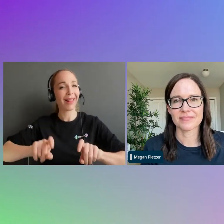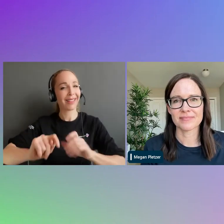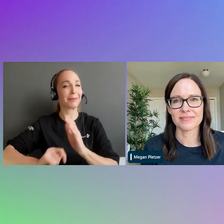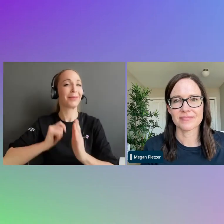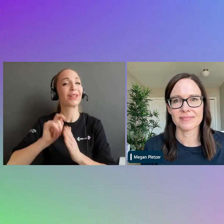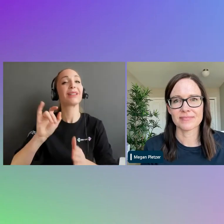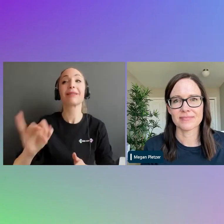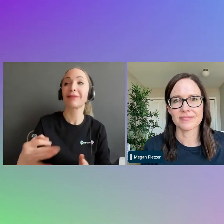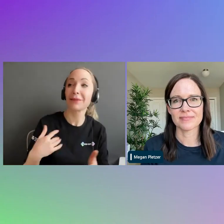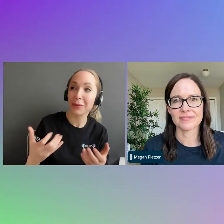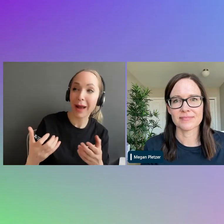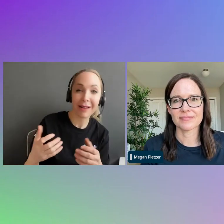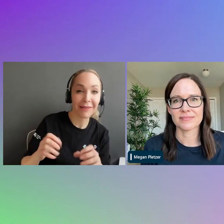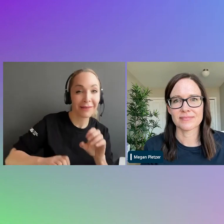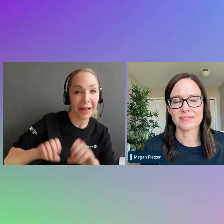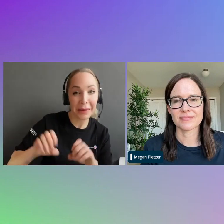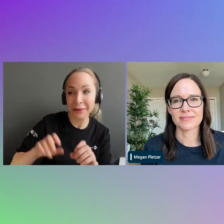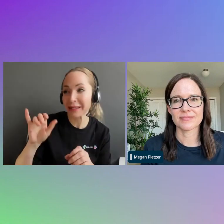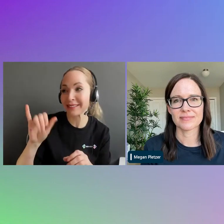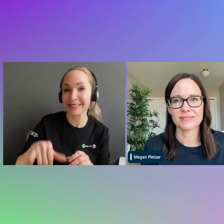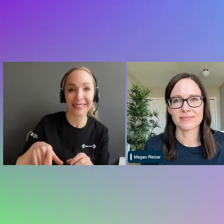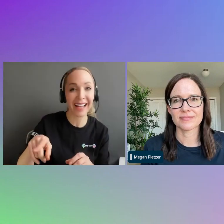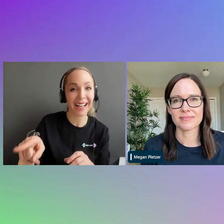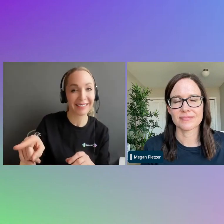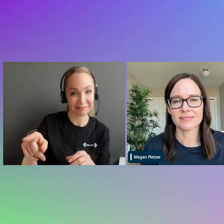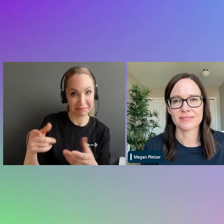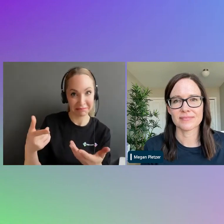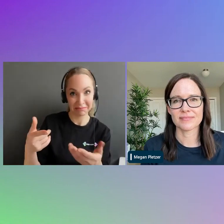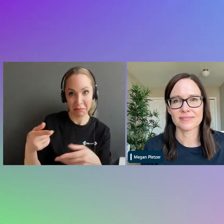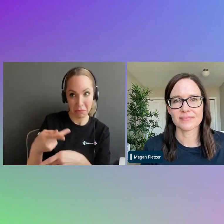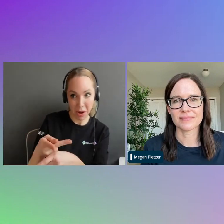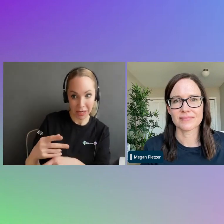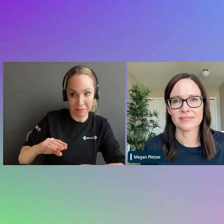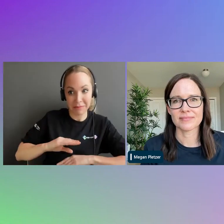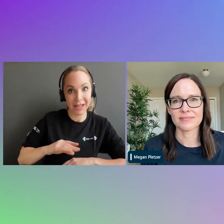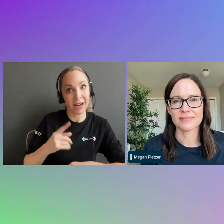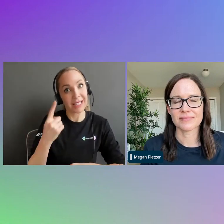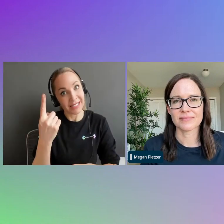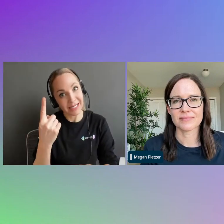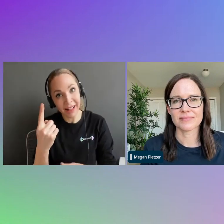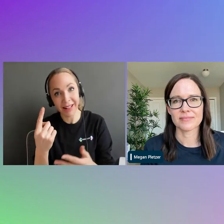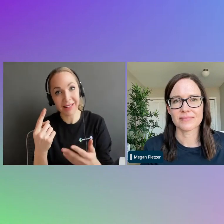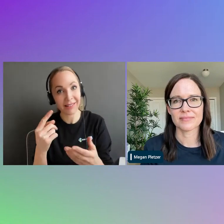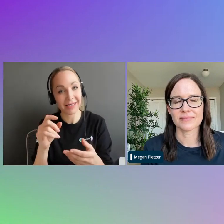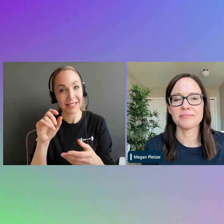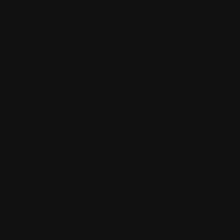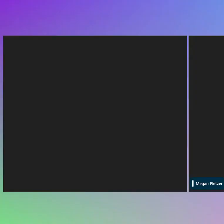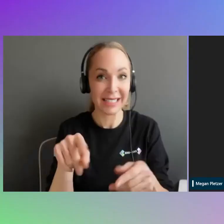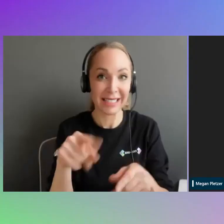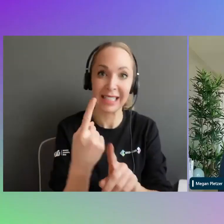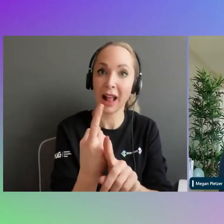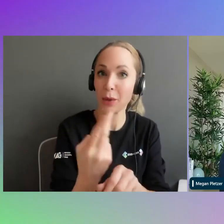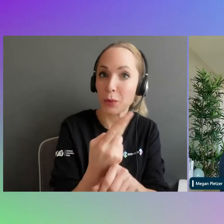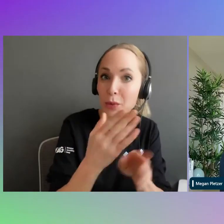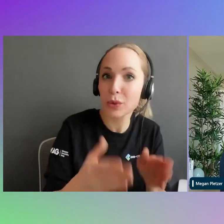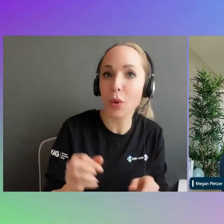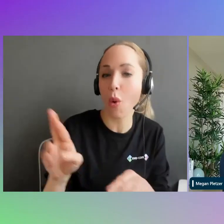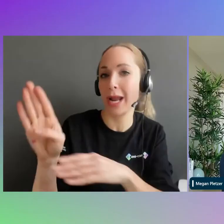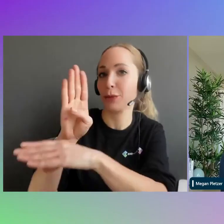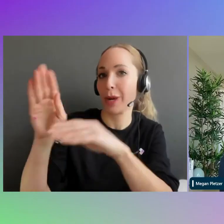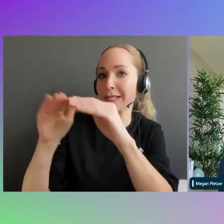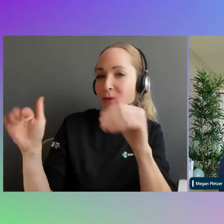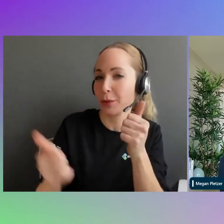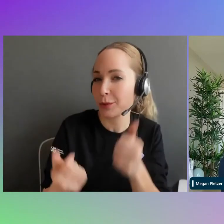product meets our requirements? Do you offer a single license purchase option, or is it only available at the enterprise level? Good question. So it is